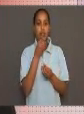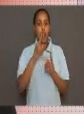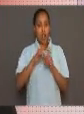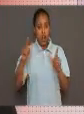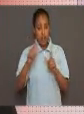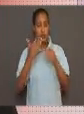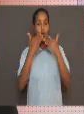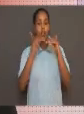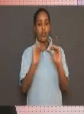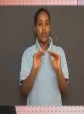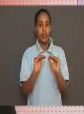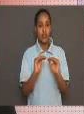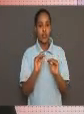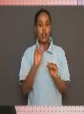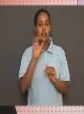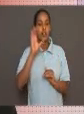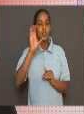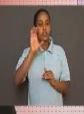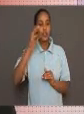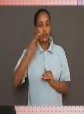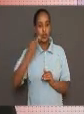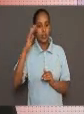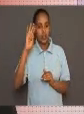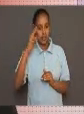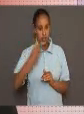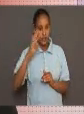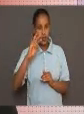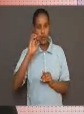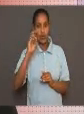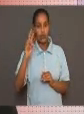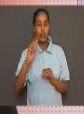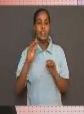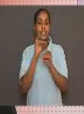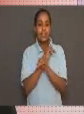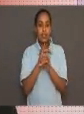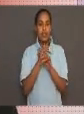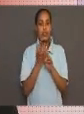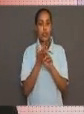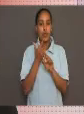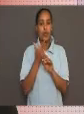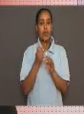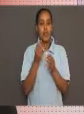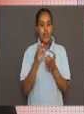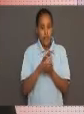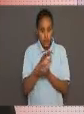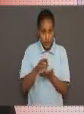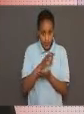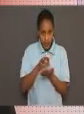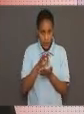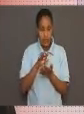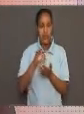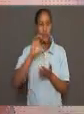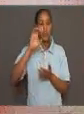Large quantities of acetic acid are obtained industrially from the fermentation of